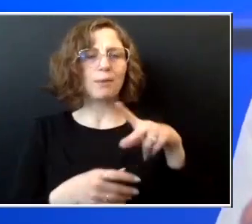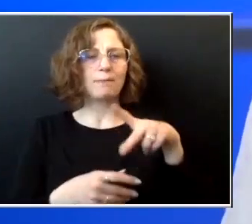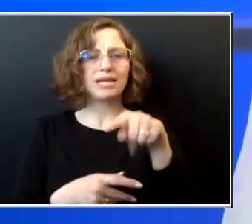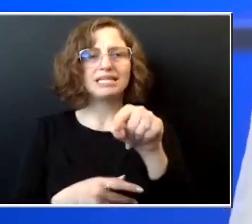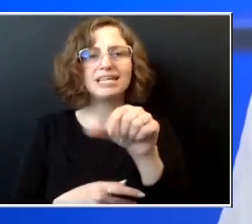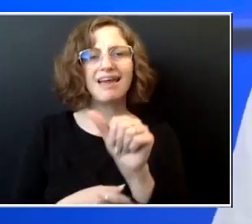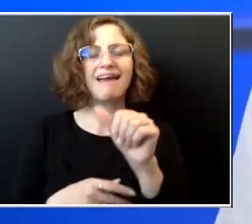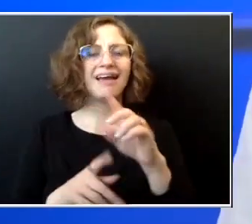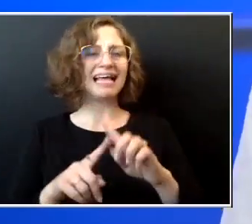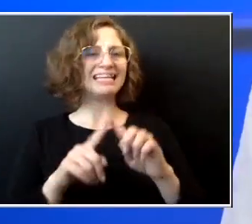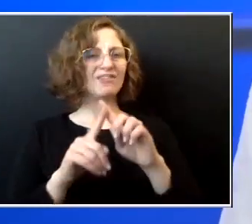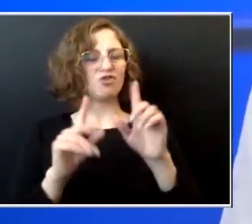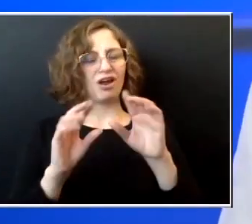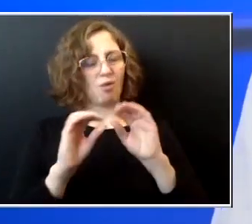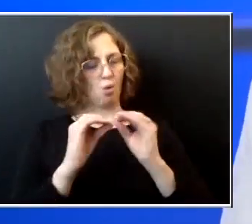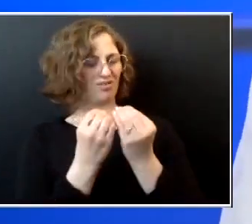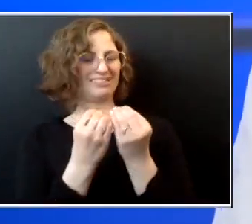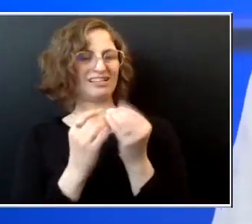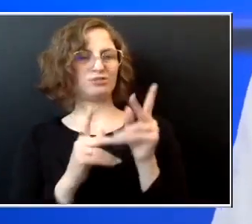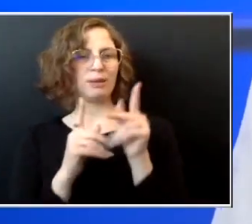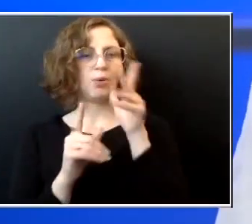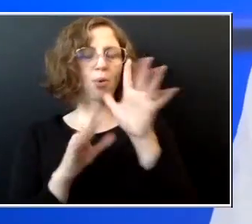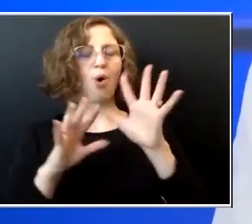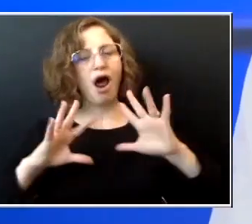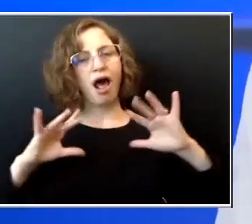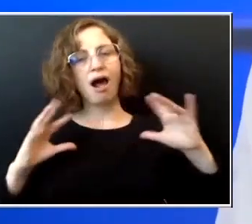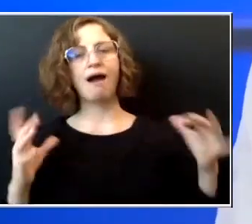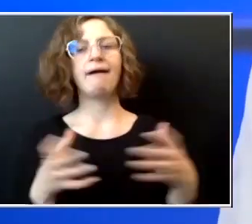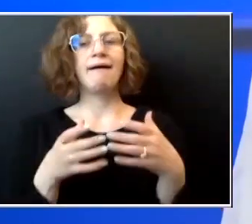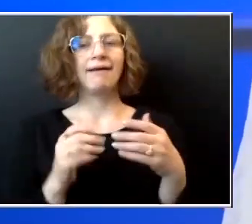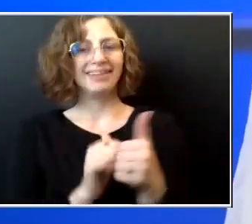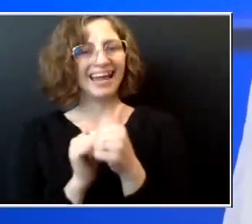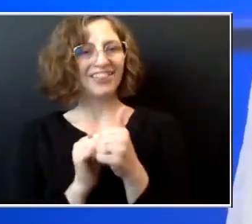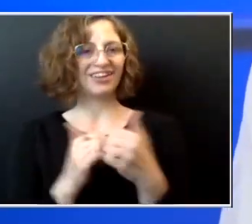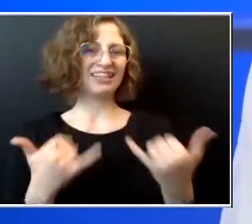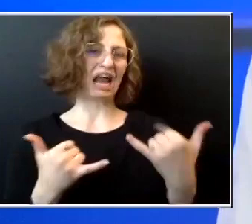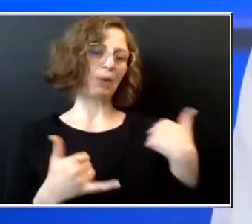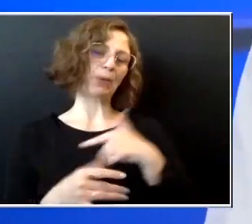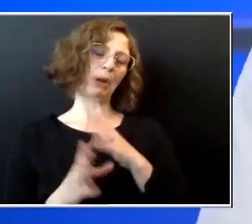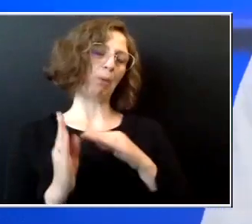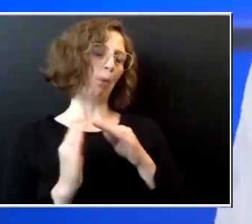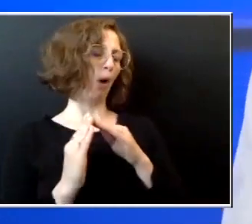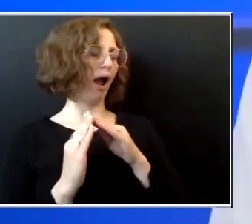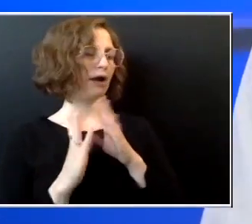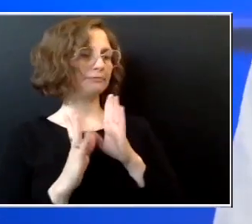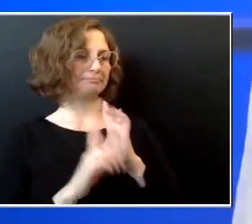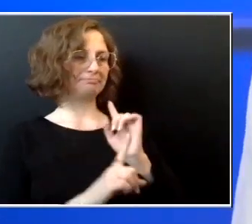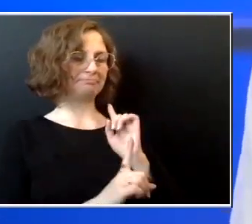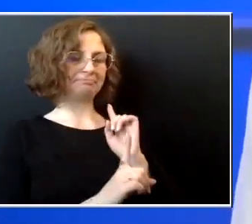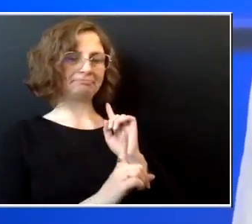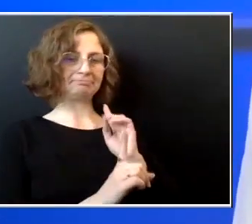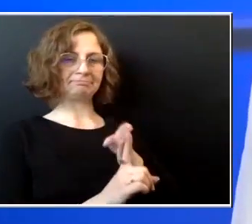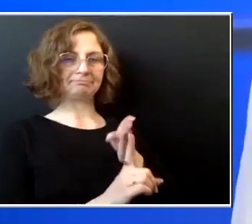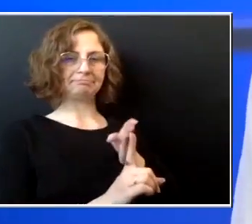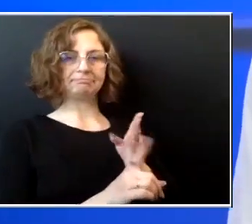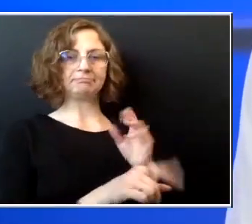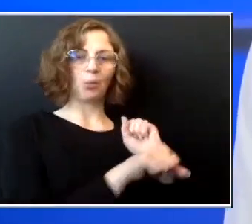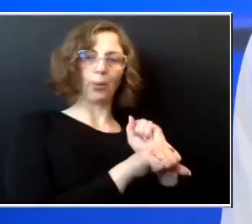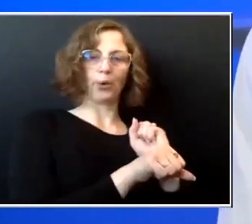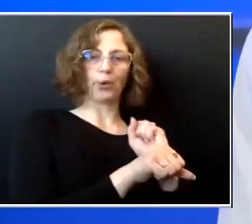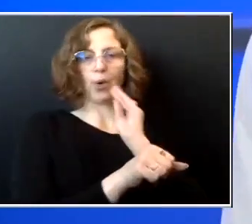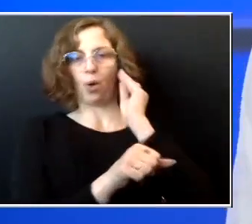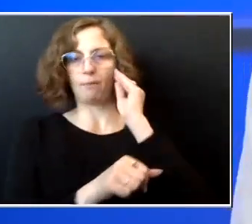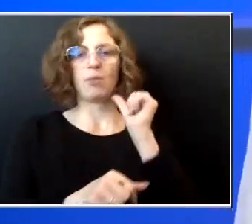gather from in cities. And now we're much more in our jobs, in our homes, but we're not really meeting one another in